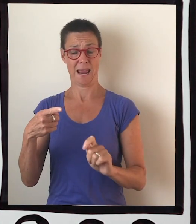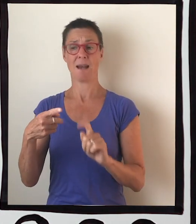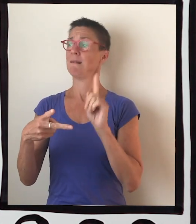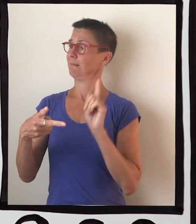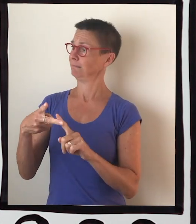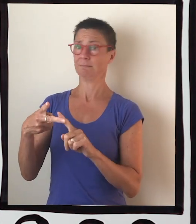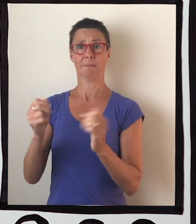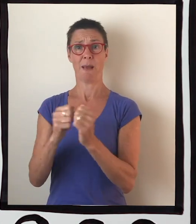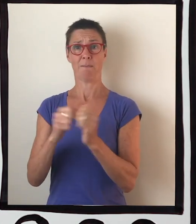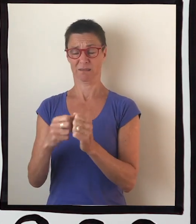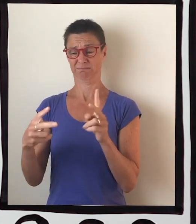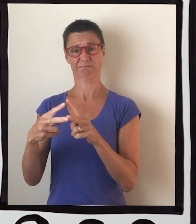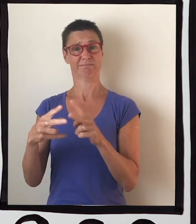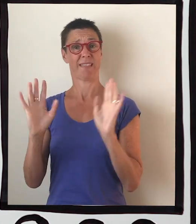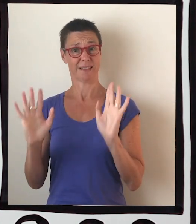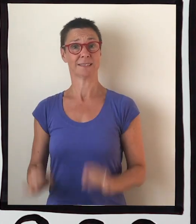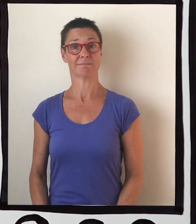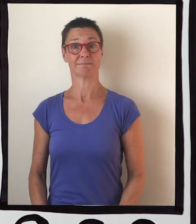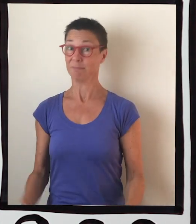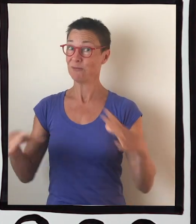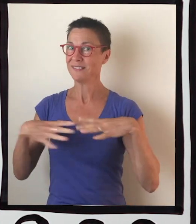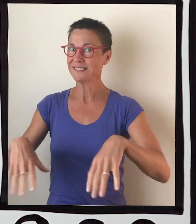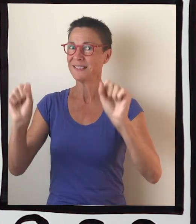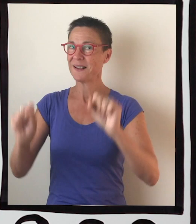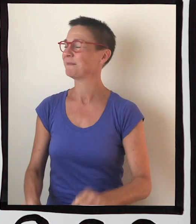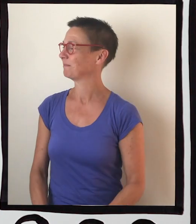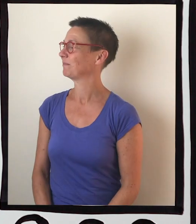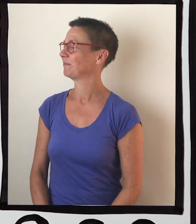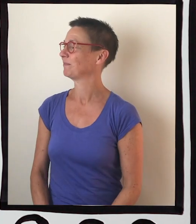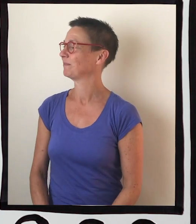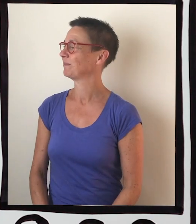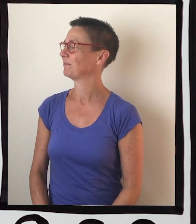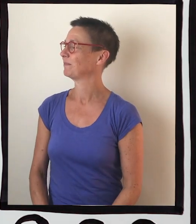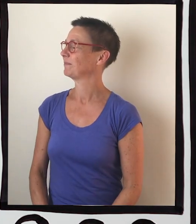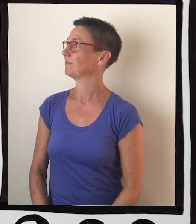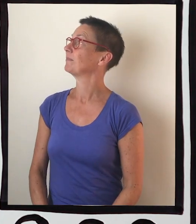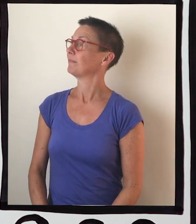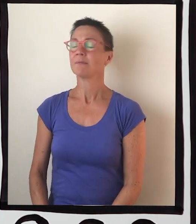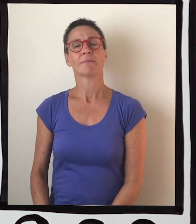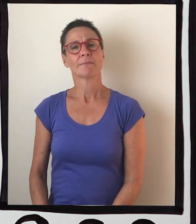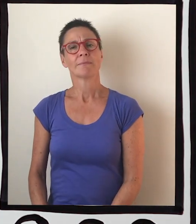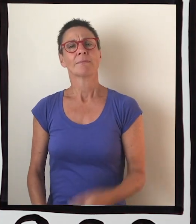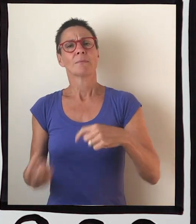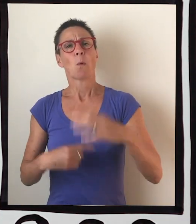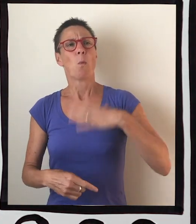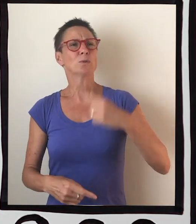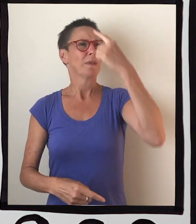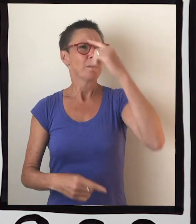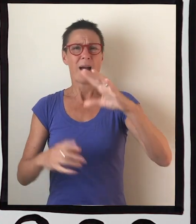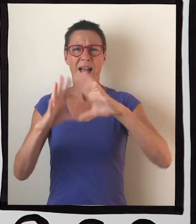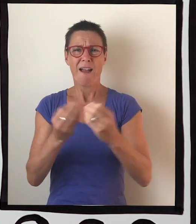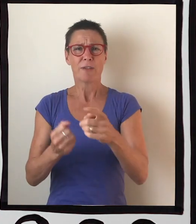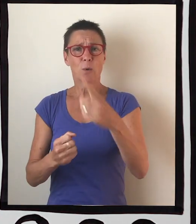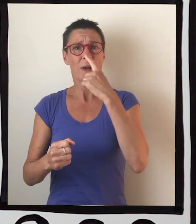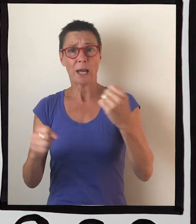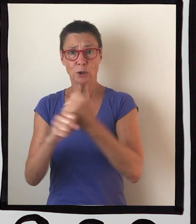Pen? Check. Paper? Check. We're ready to begin. Okay. Now, we're going to be thinking